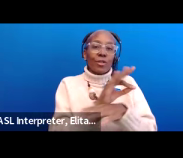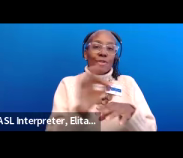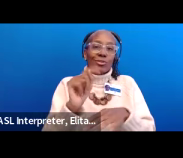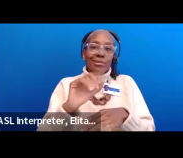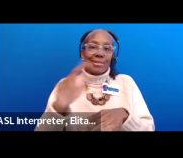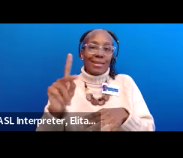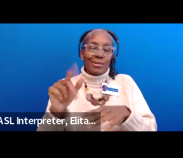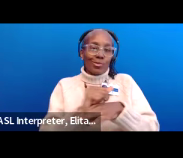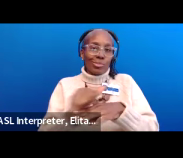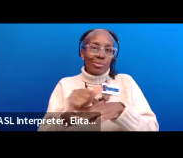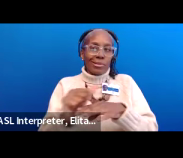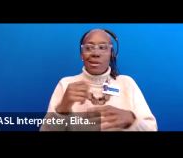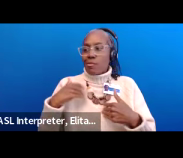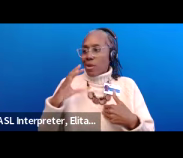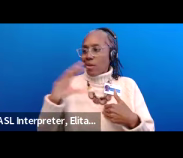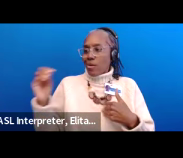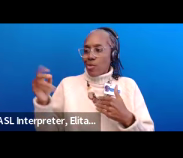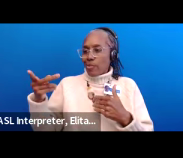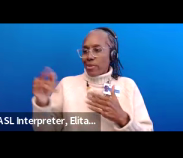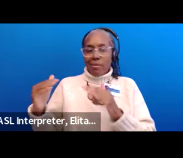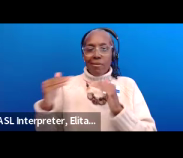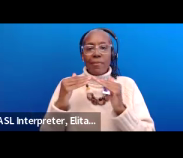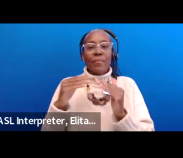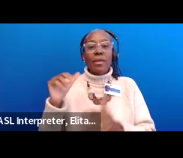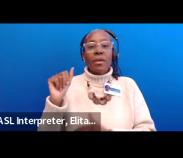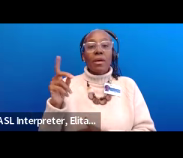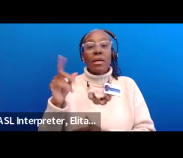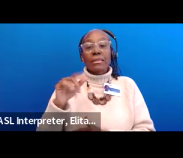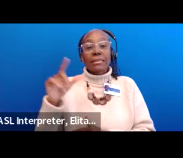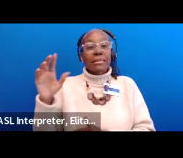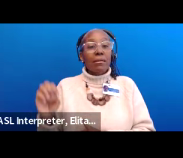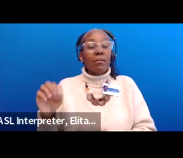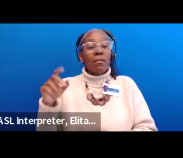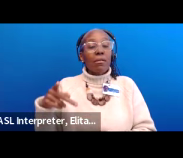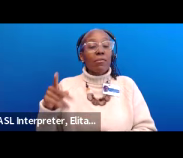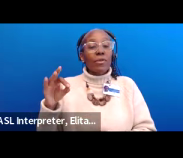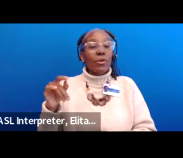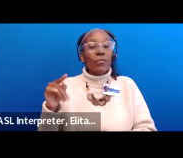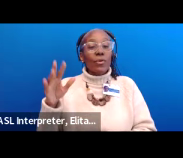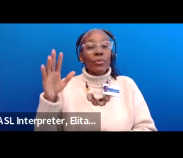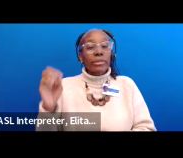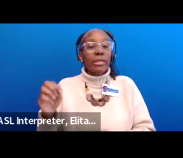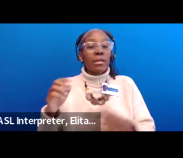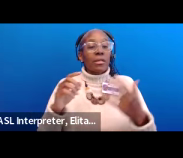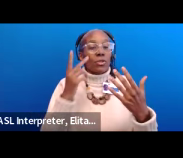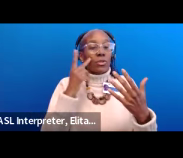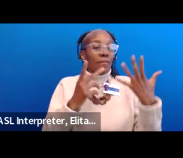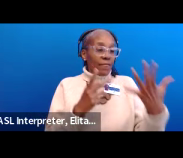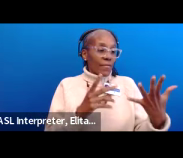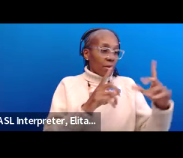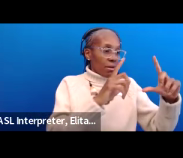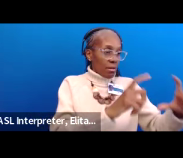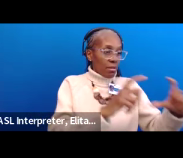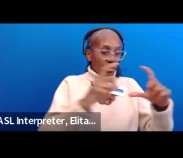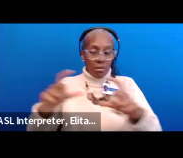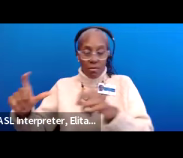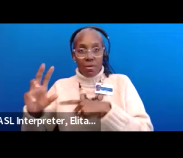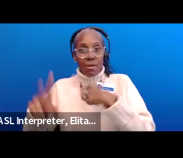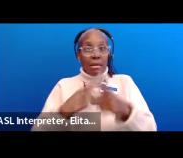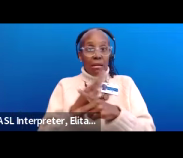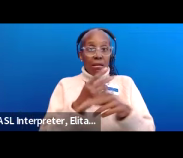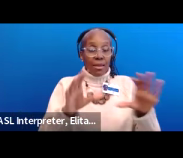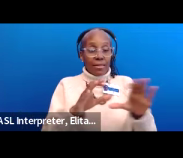was developed by my co-PI in this trial, Adelfield Fote. And you'll see here an example of 5 different groups of activities,